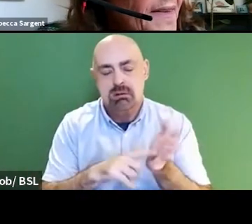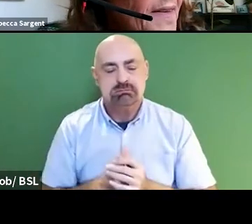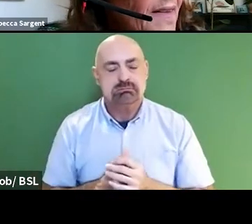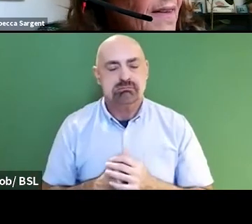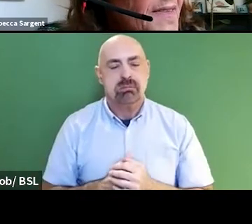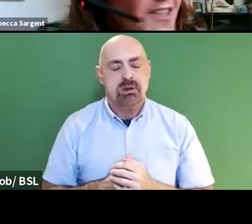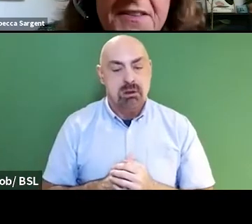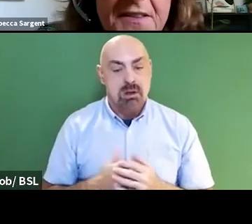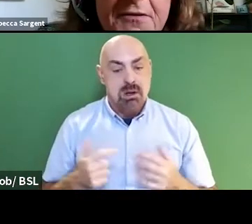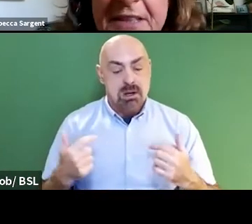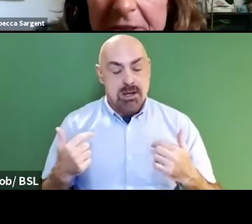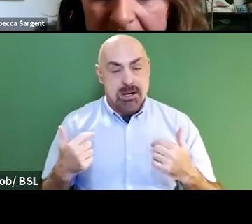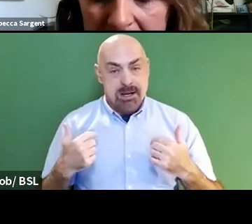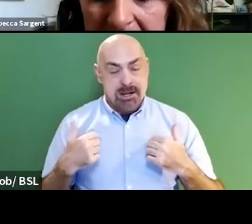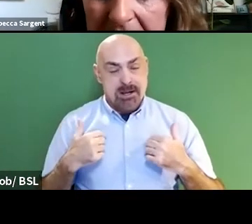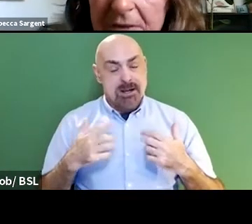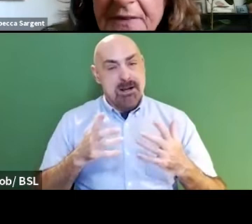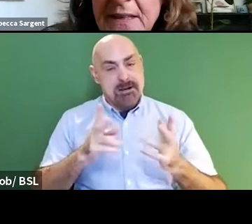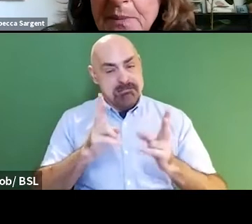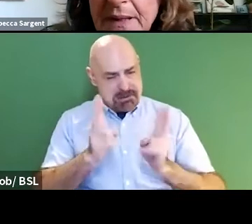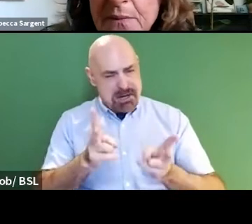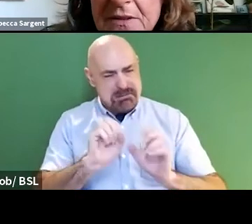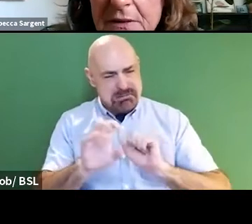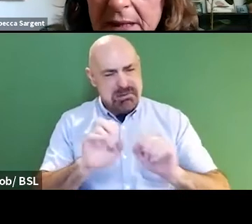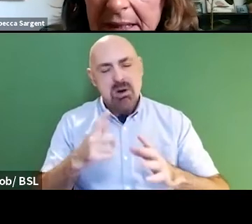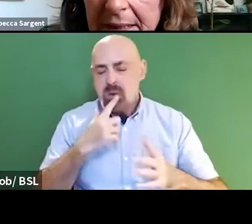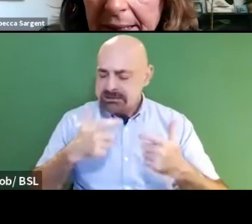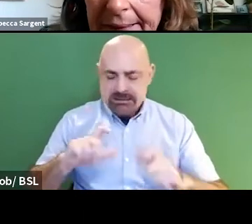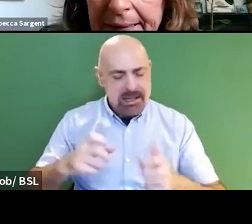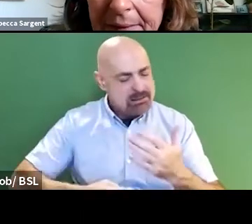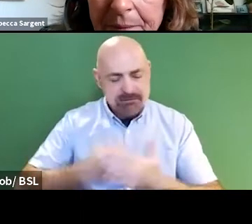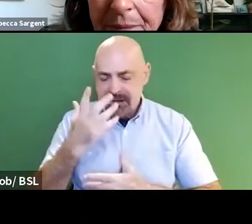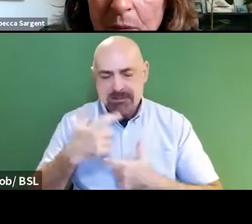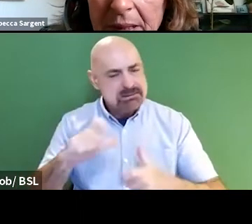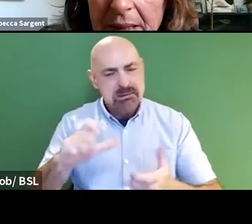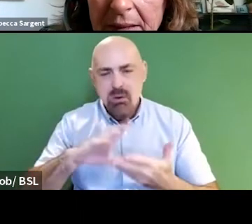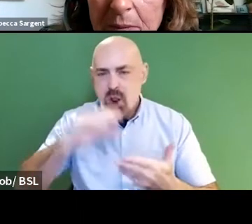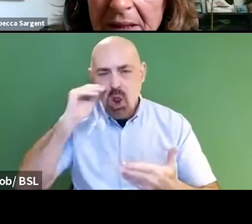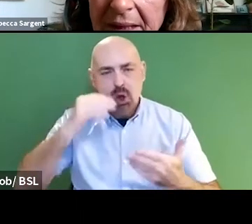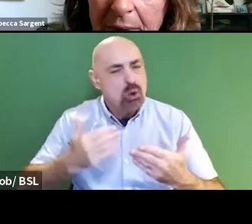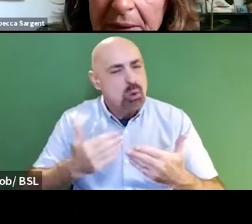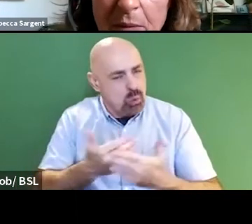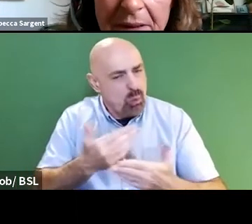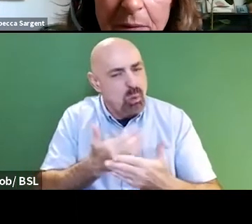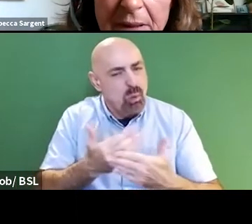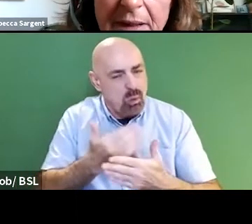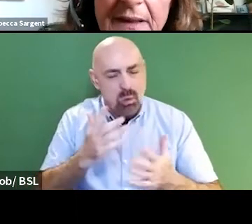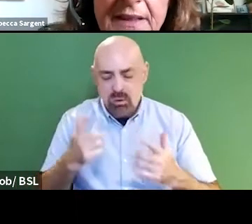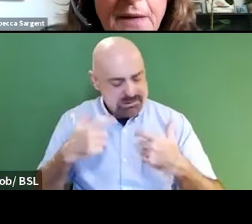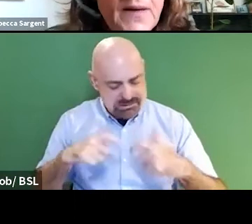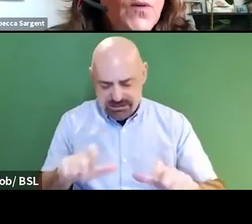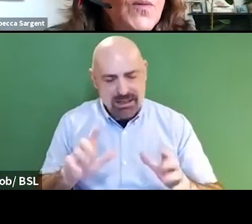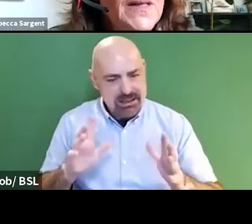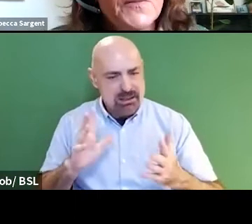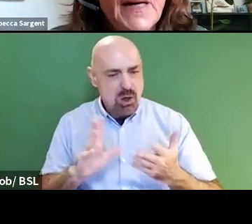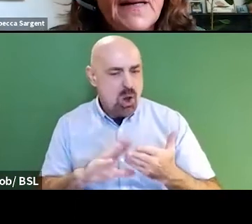We are, just to reiterate really, we're still developing, we're still learning, we're kind of